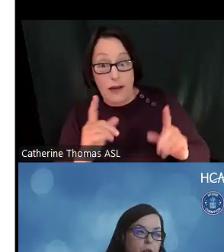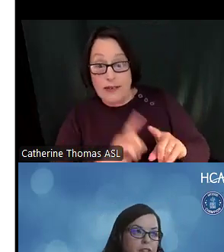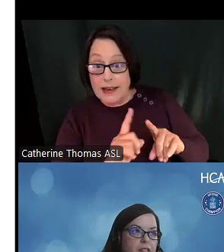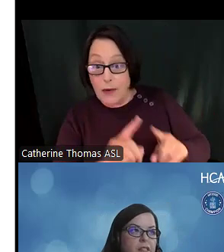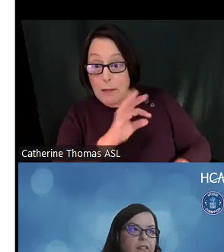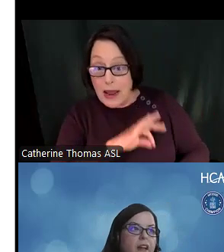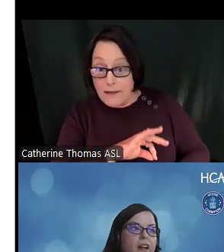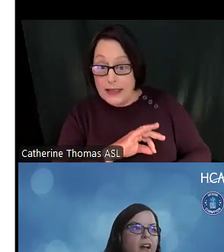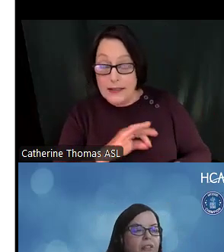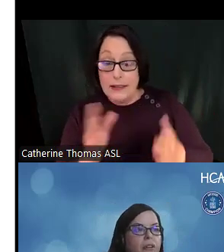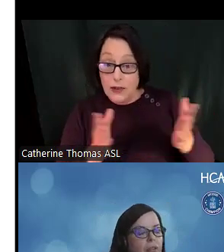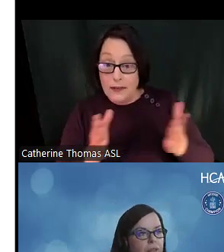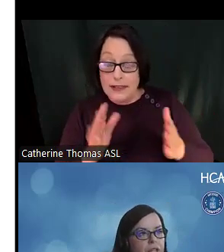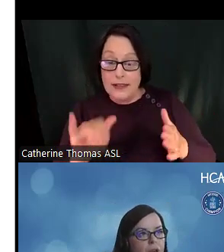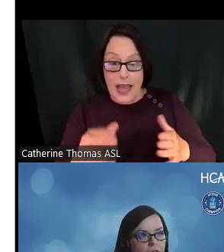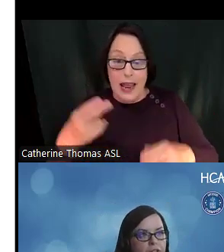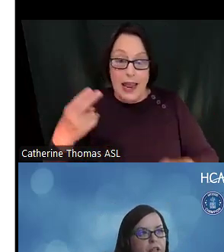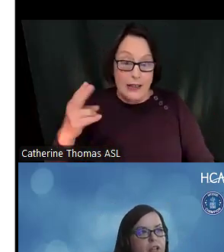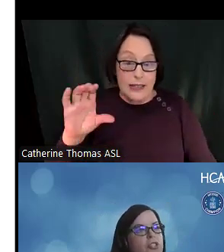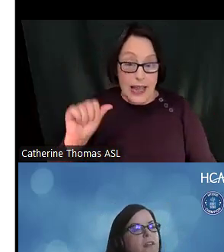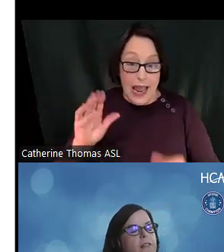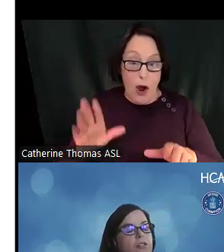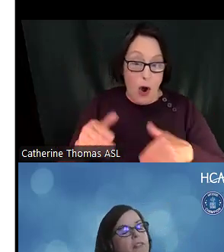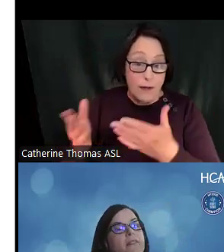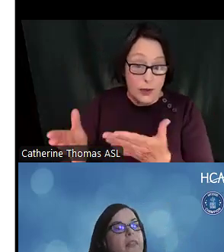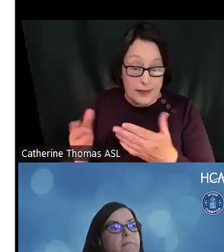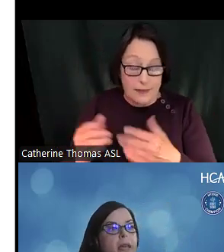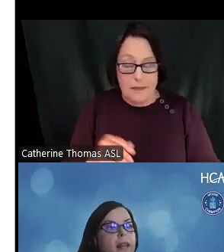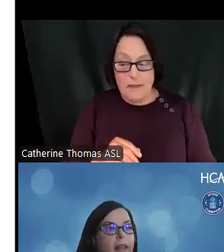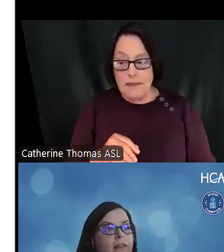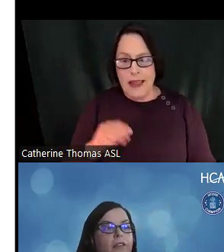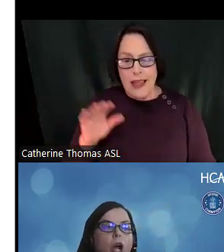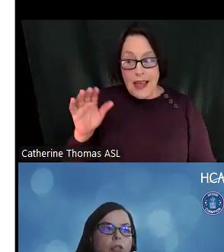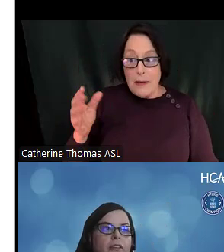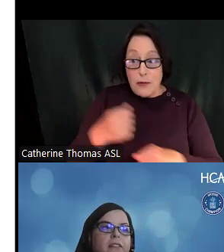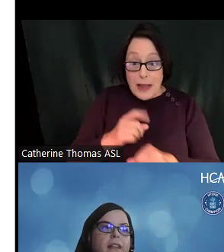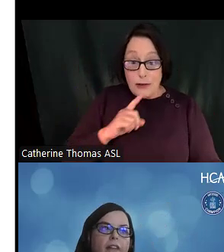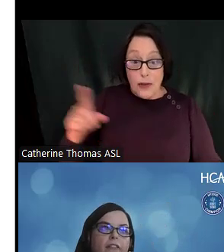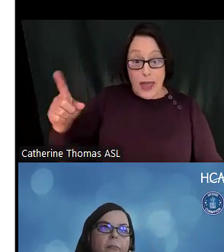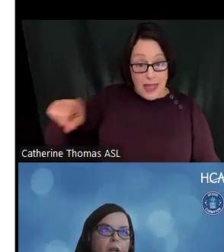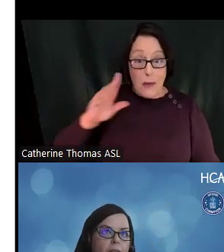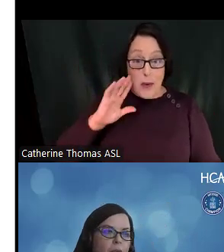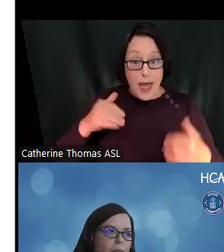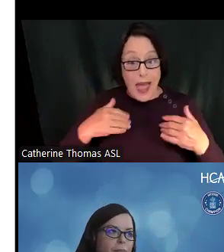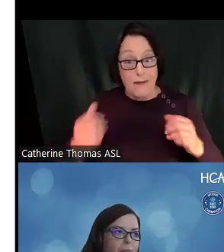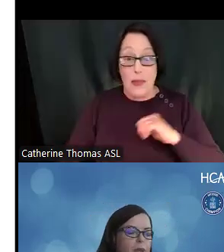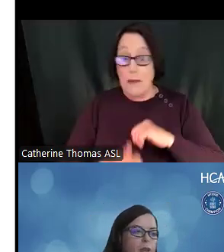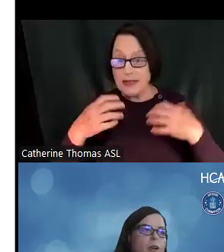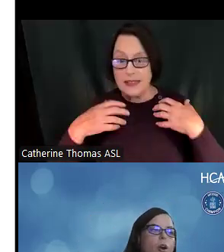and services that healthcare authority offers so that they may live the healthiest life